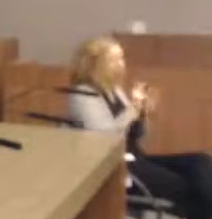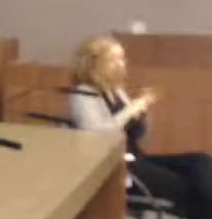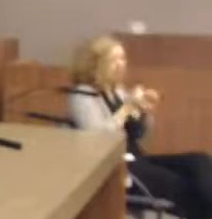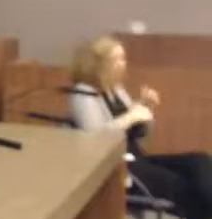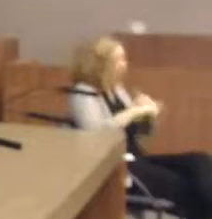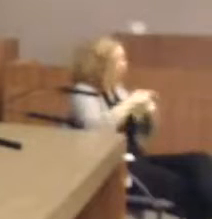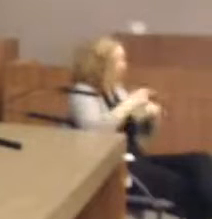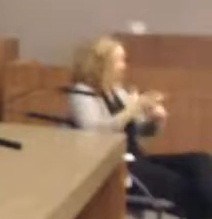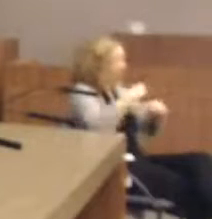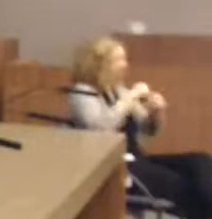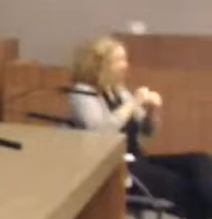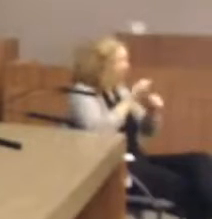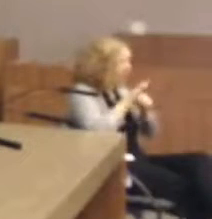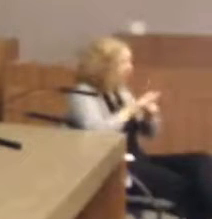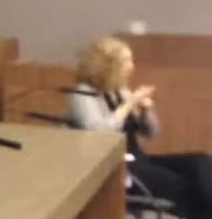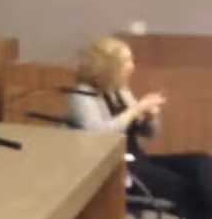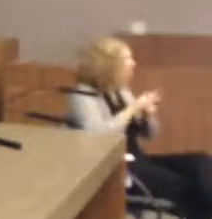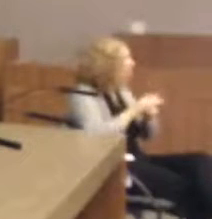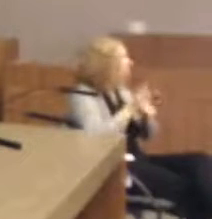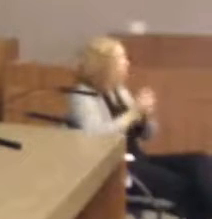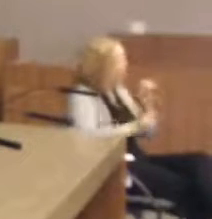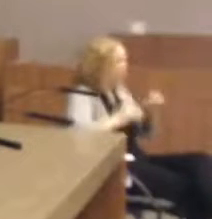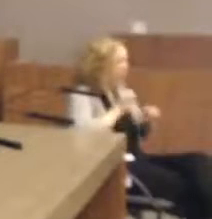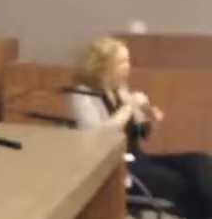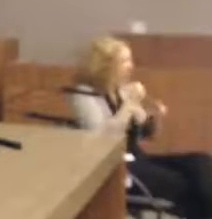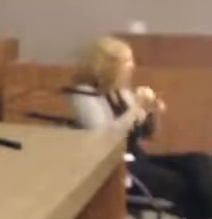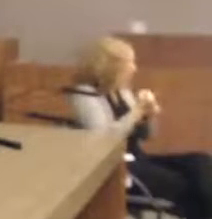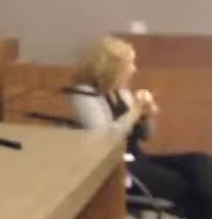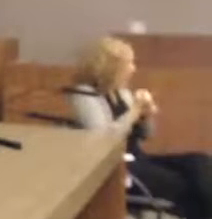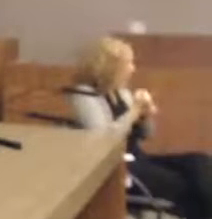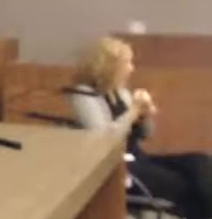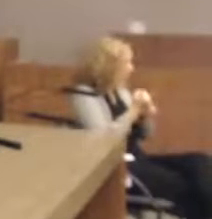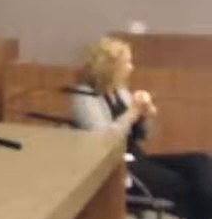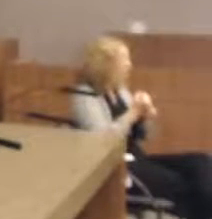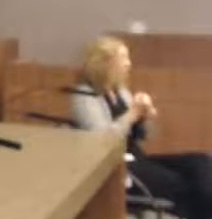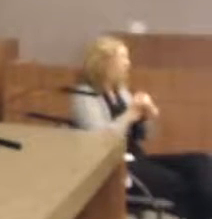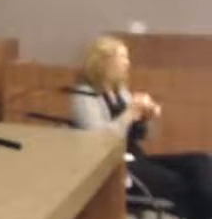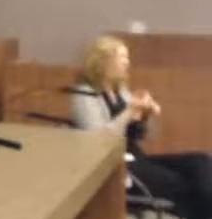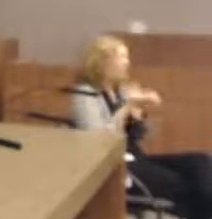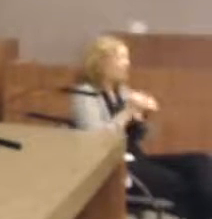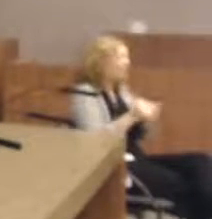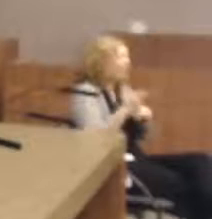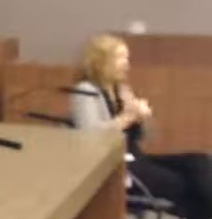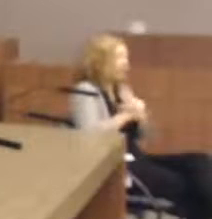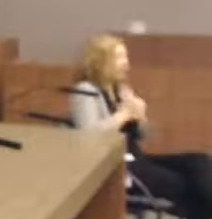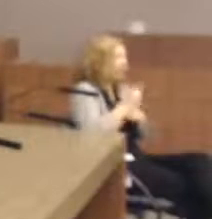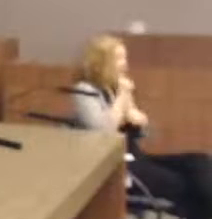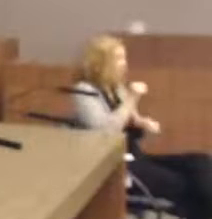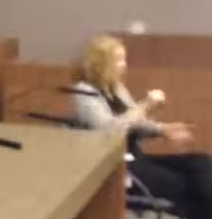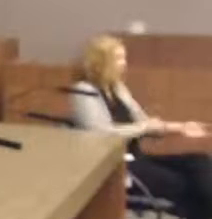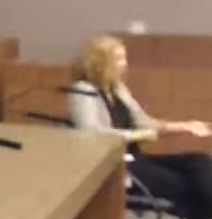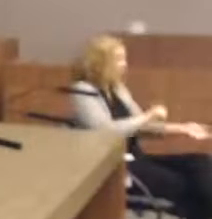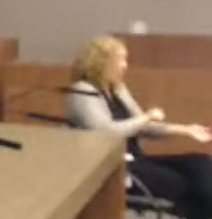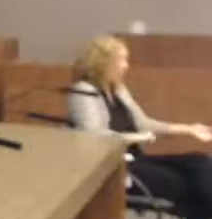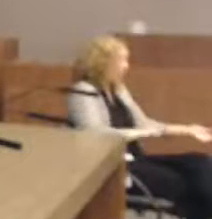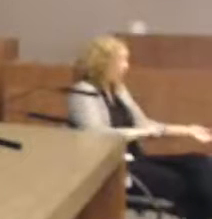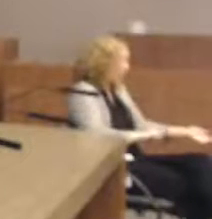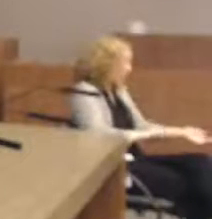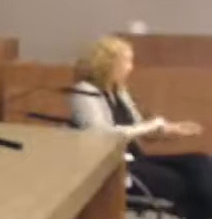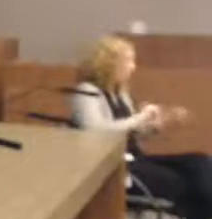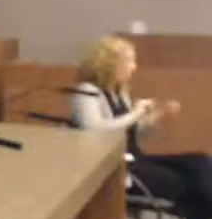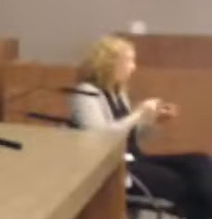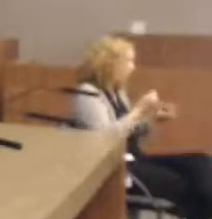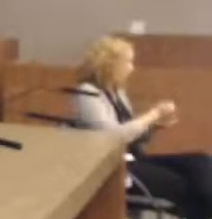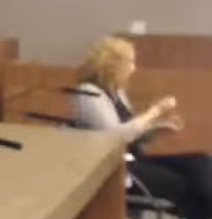emotional situation, they're at risk for using cutting again. Even if they haven't done it in years, even if they've gotten older, they're at risk for it because it worked